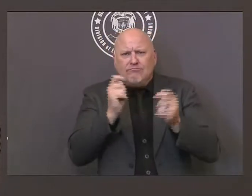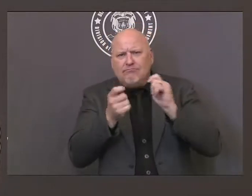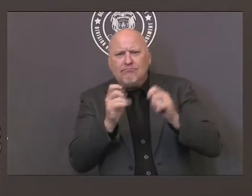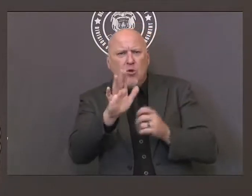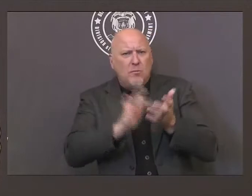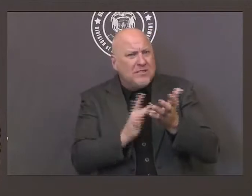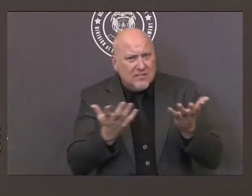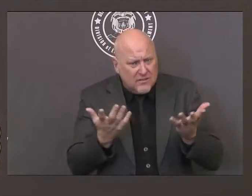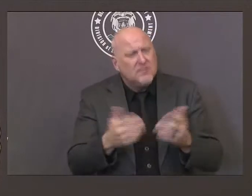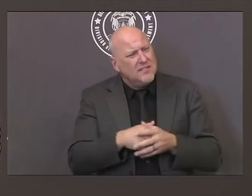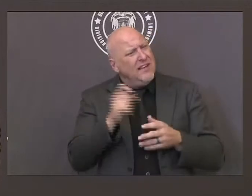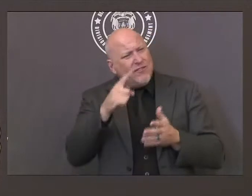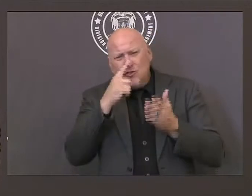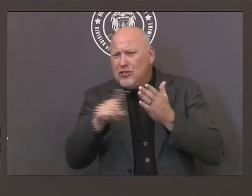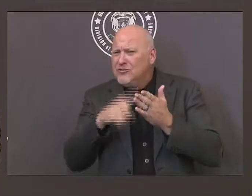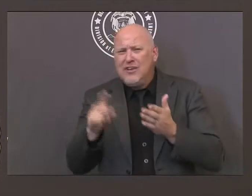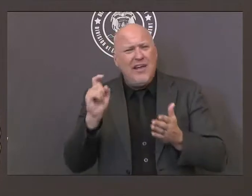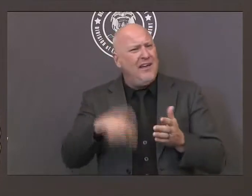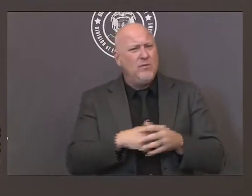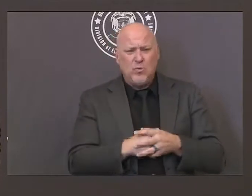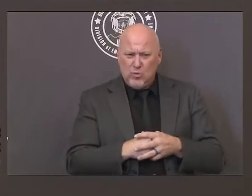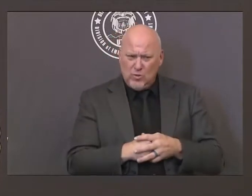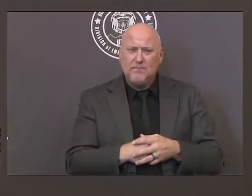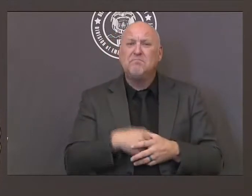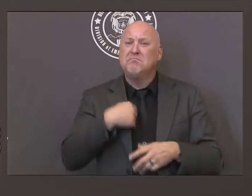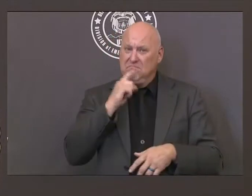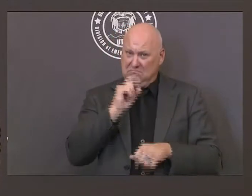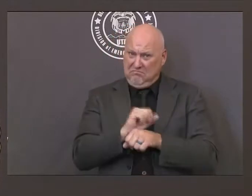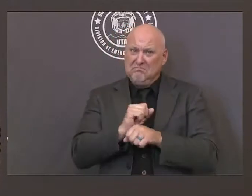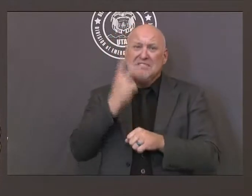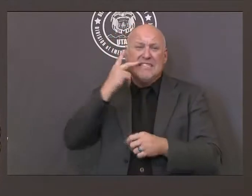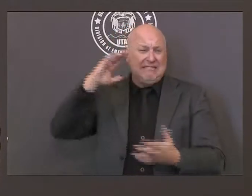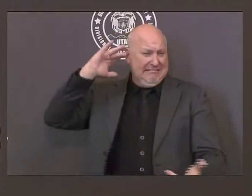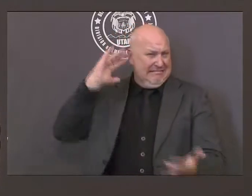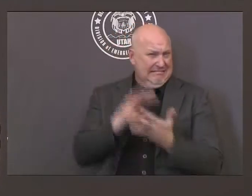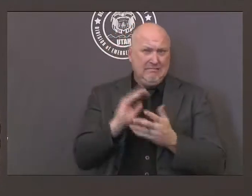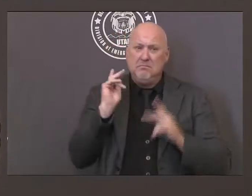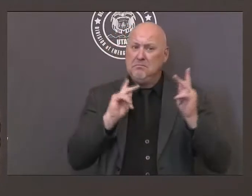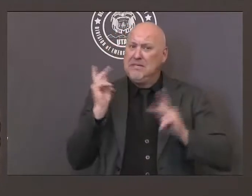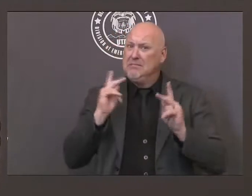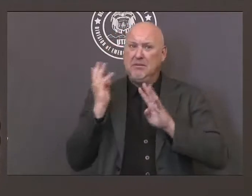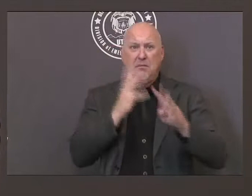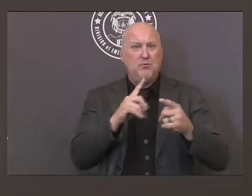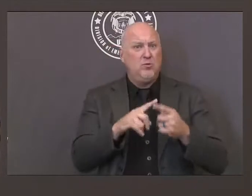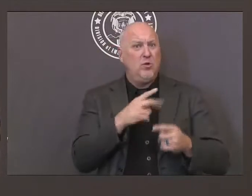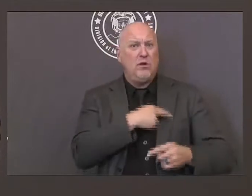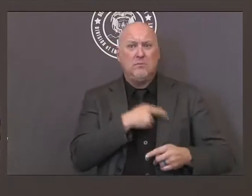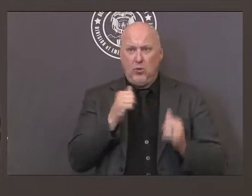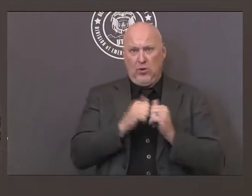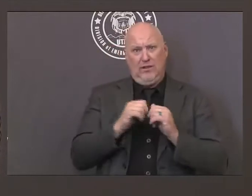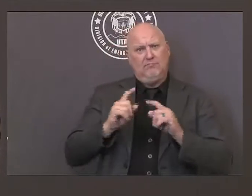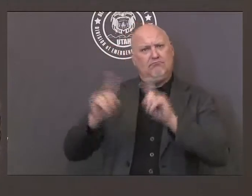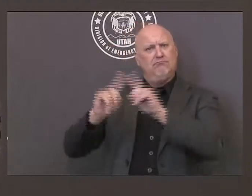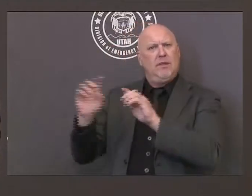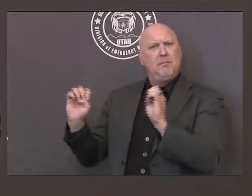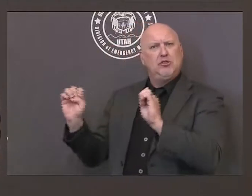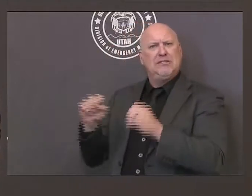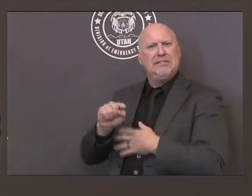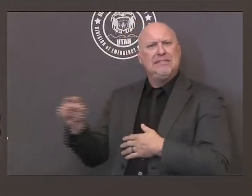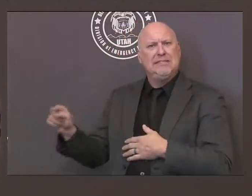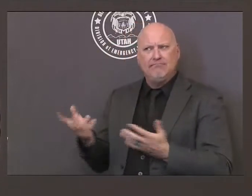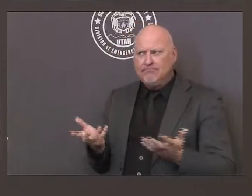We've seen a decrease in the number of people who present to our hospitals with emergent and life-threatening conditions, and this actually is